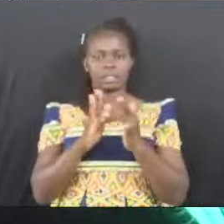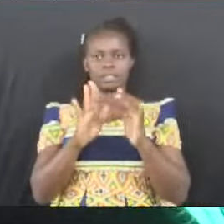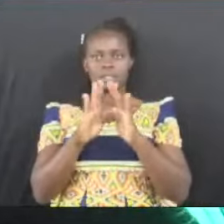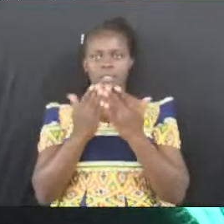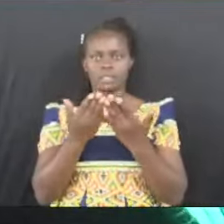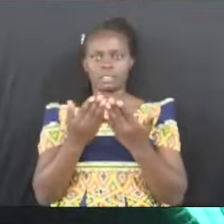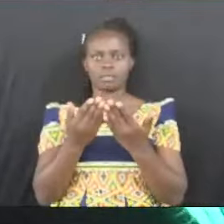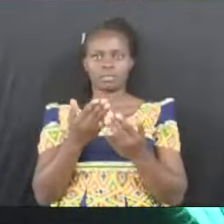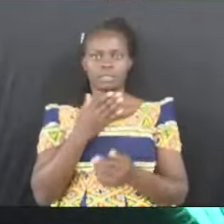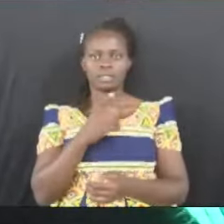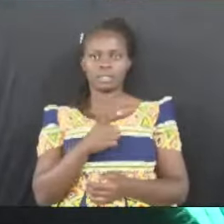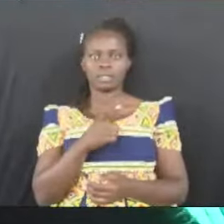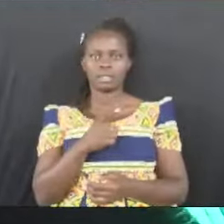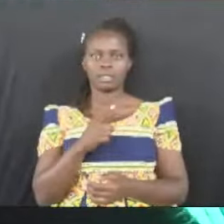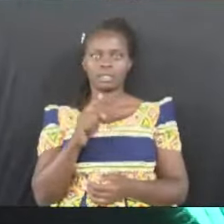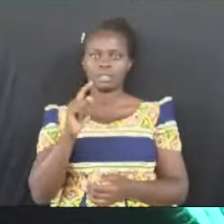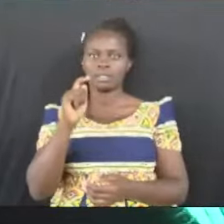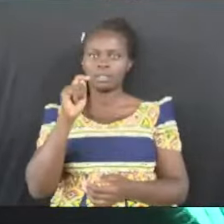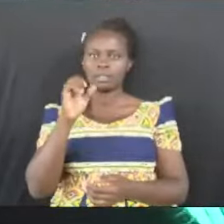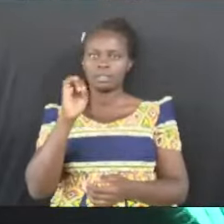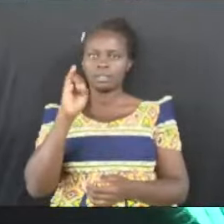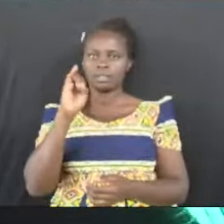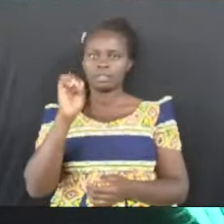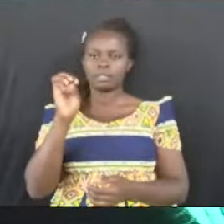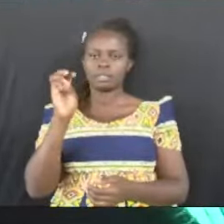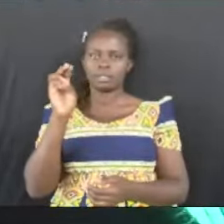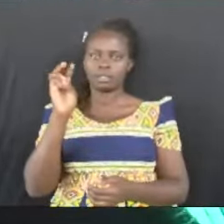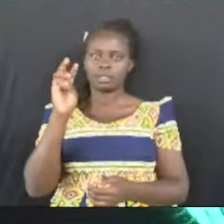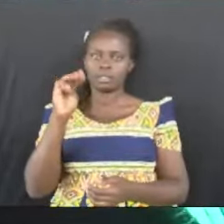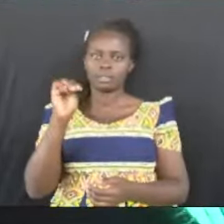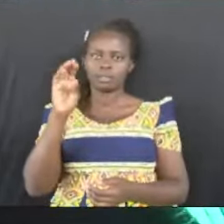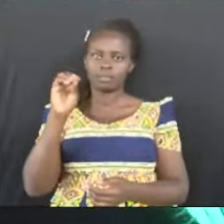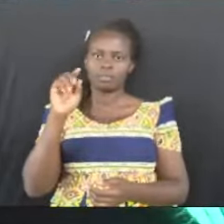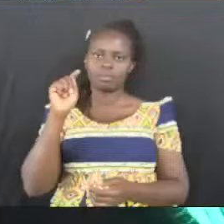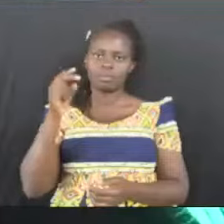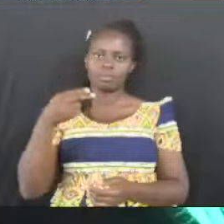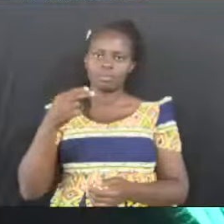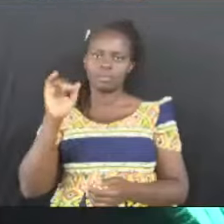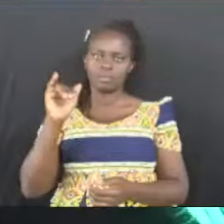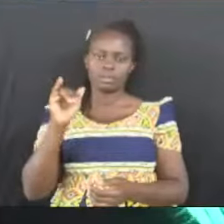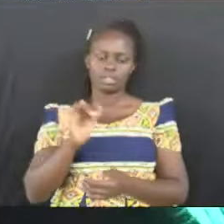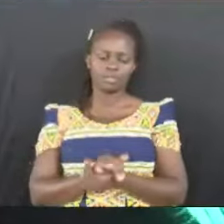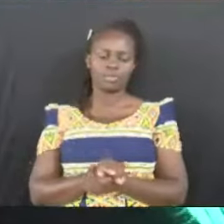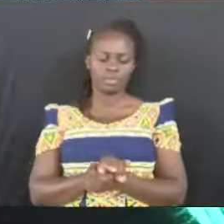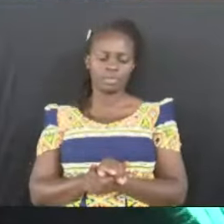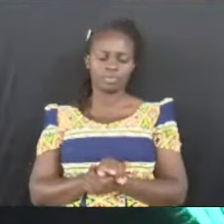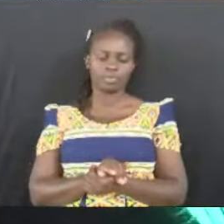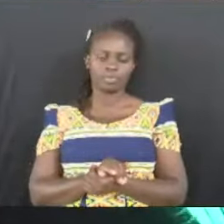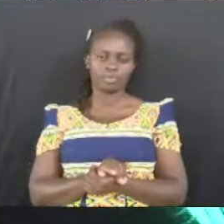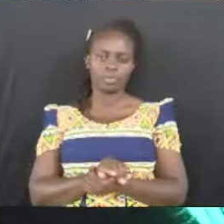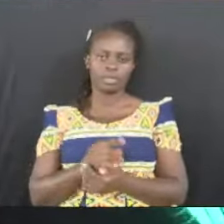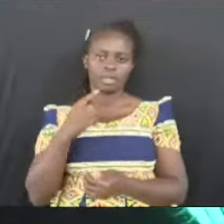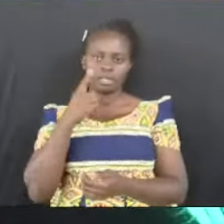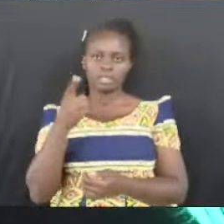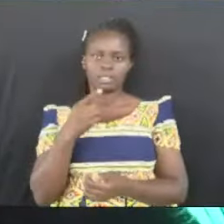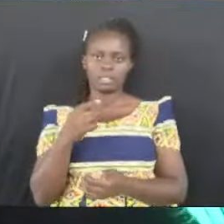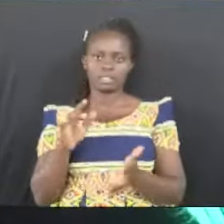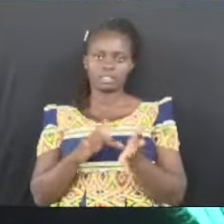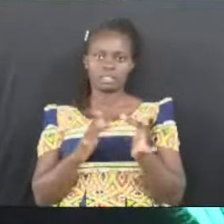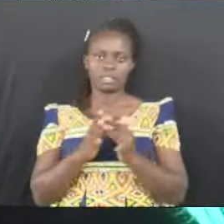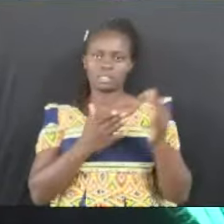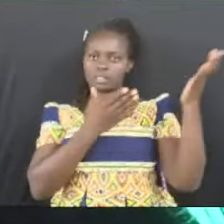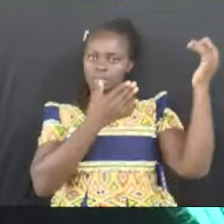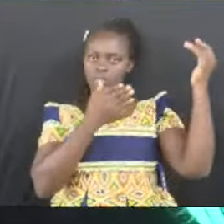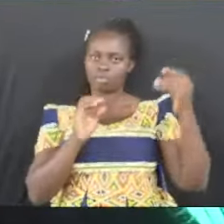called himself, his person, he is our hope. So then, if Jesus is